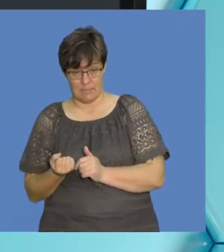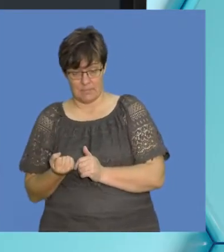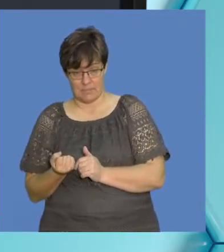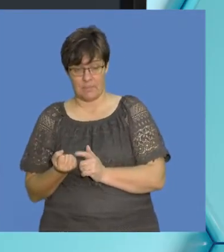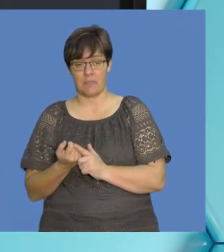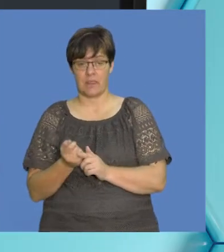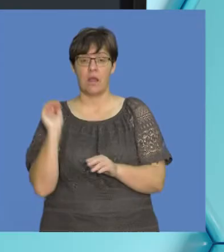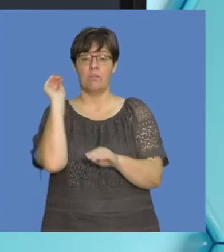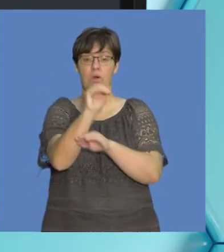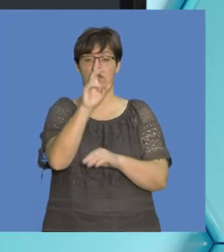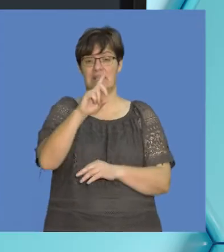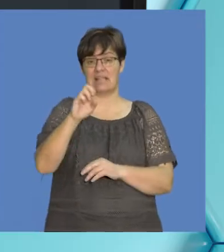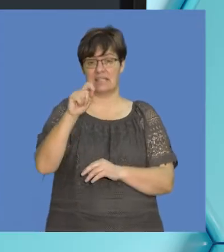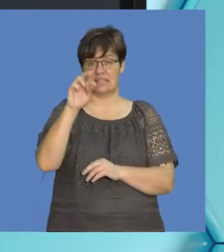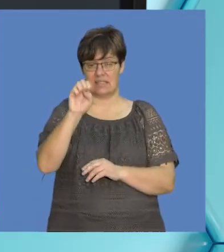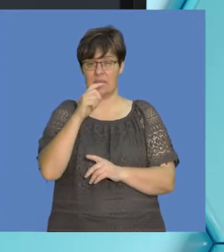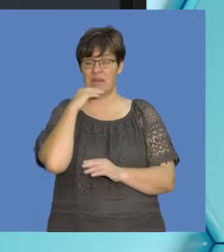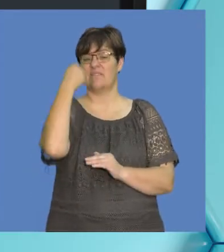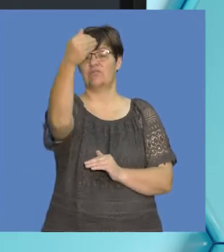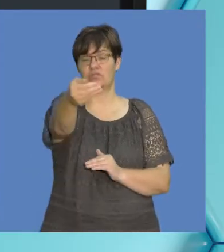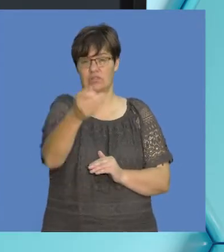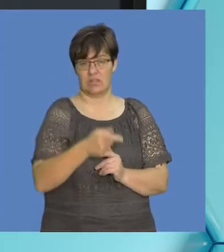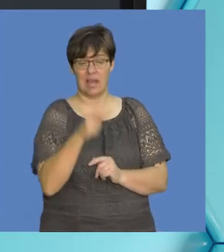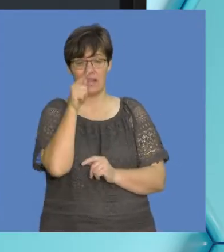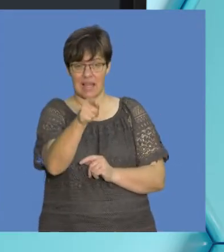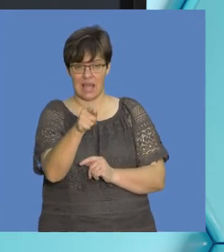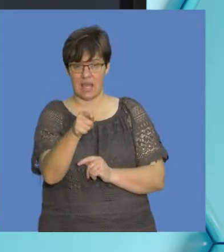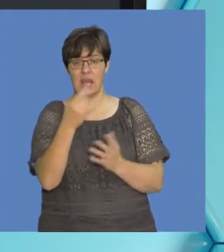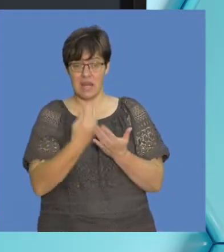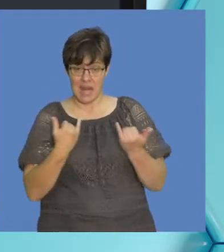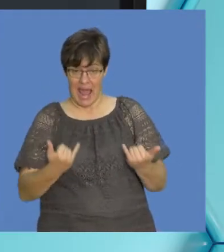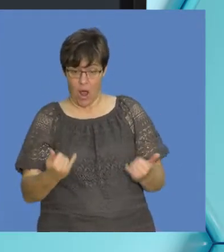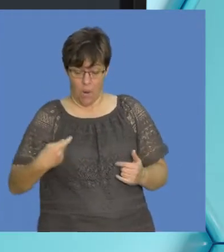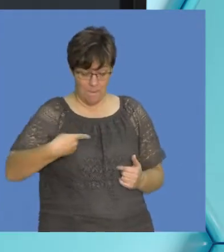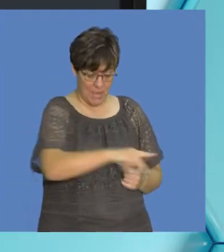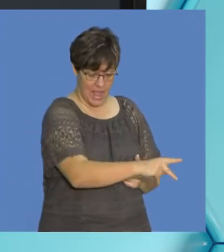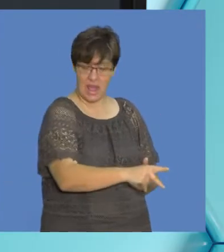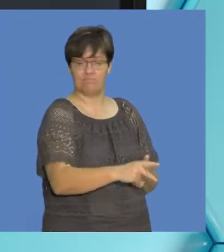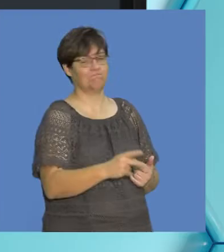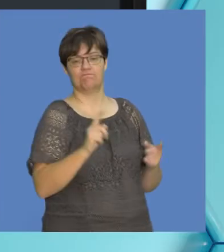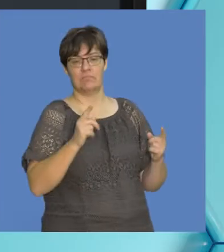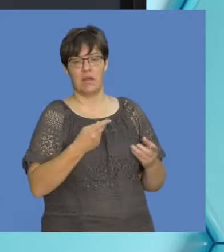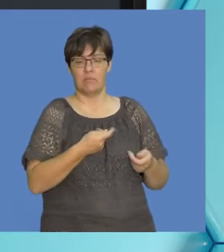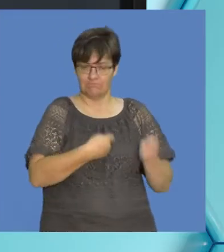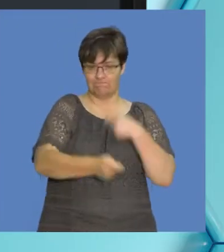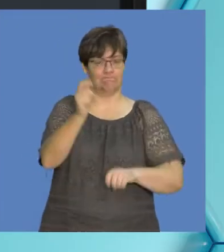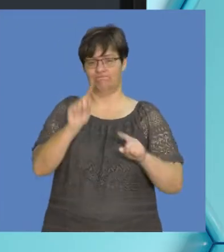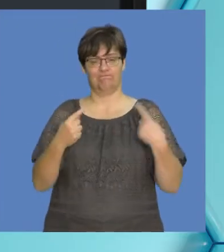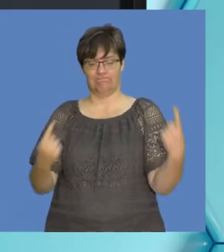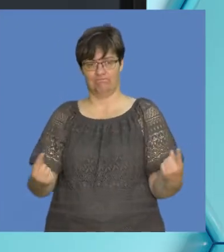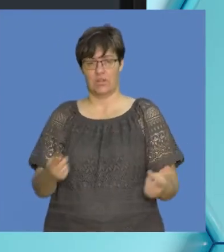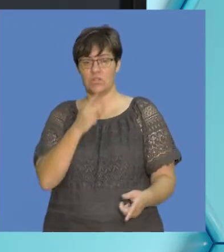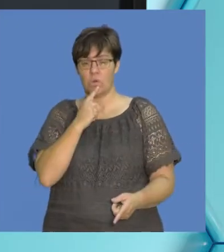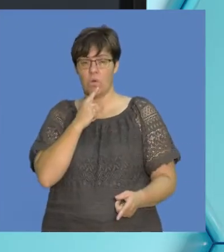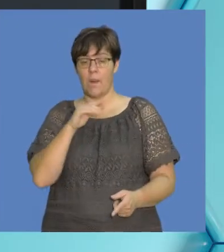a post-dated check that has been issued means that that check cannot be presented for payment. So in reality, the money has not